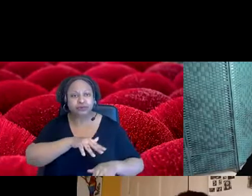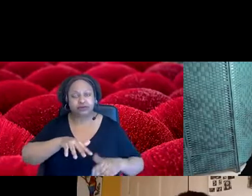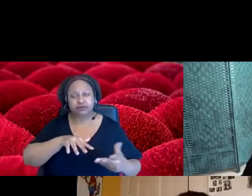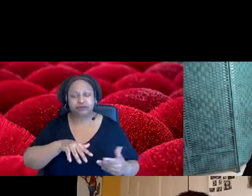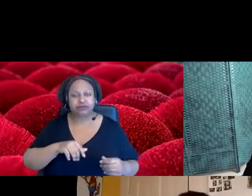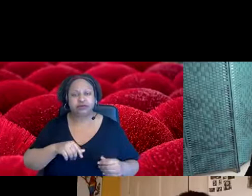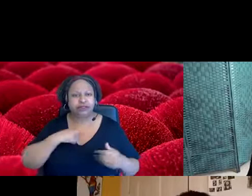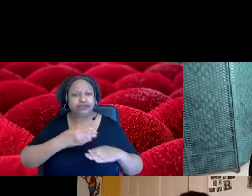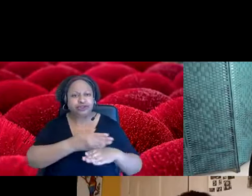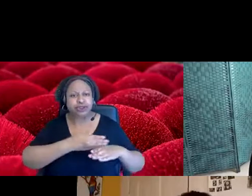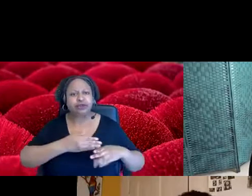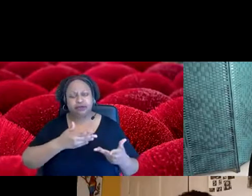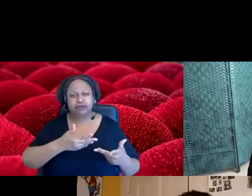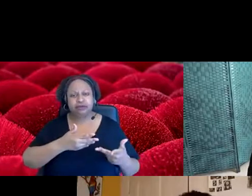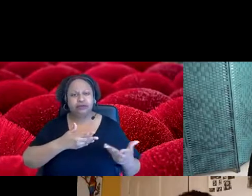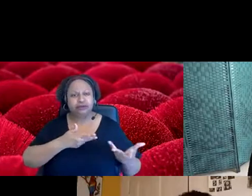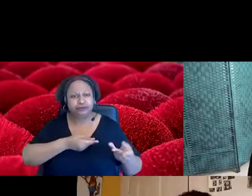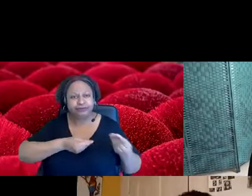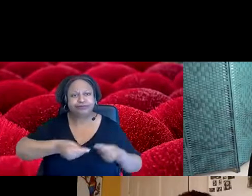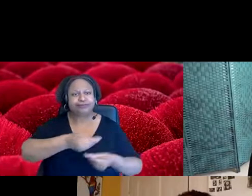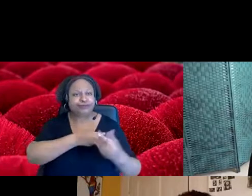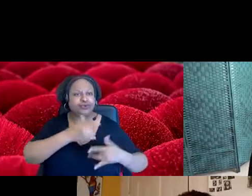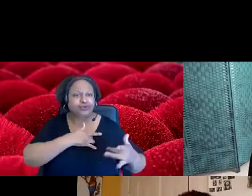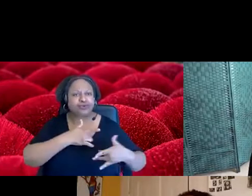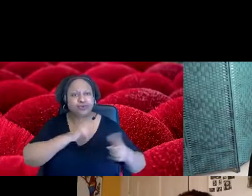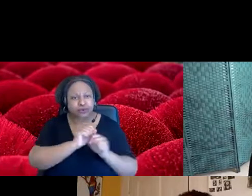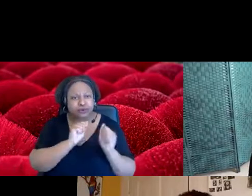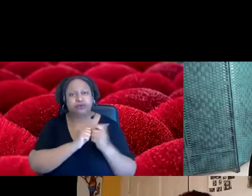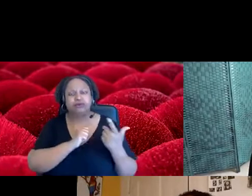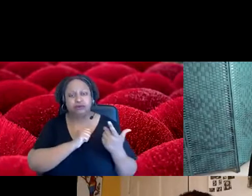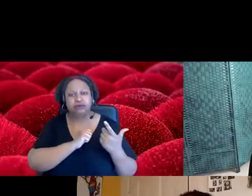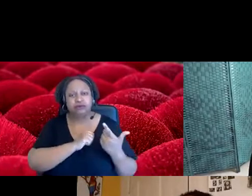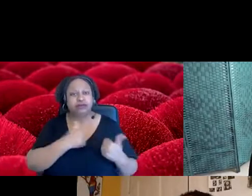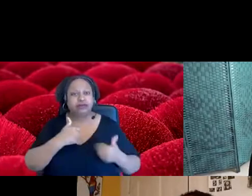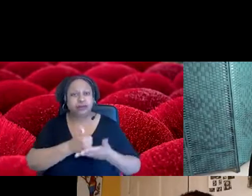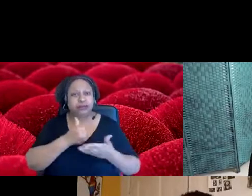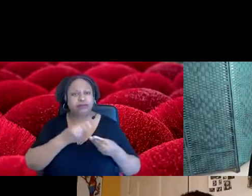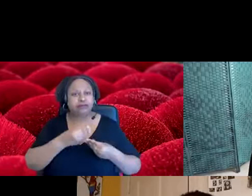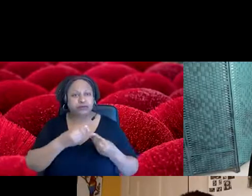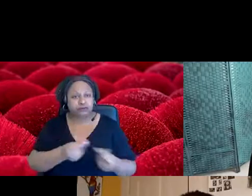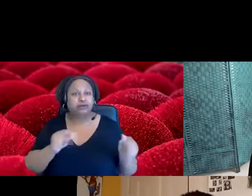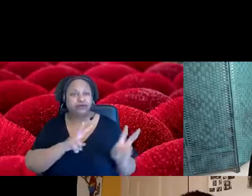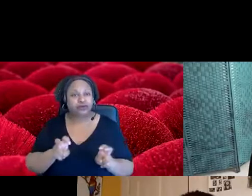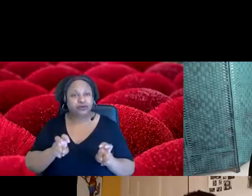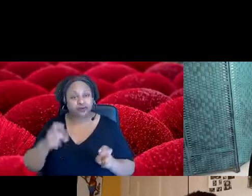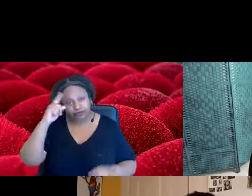know, we could be sharing our concerns with, and we could be working together around these issues. So for sure. I'm also